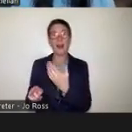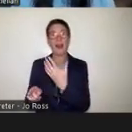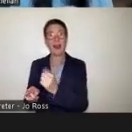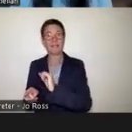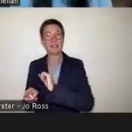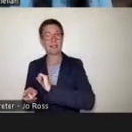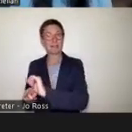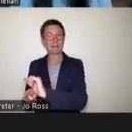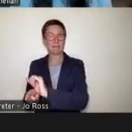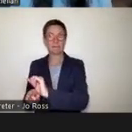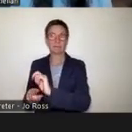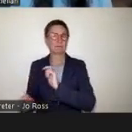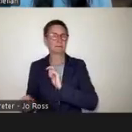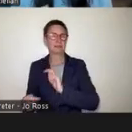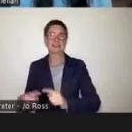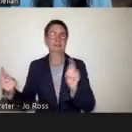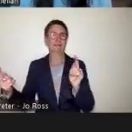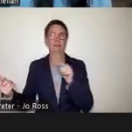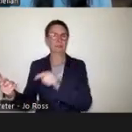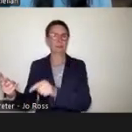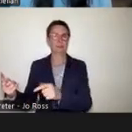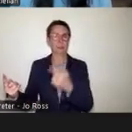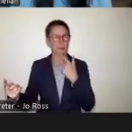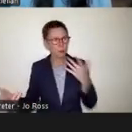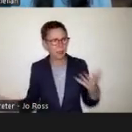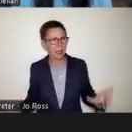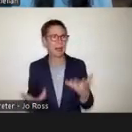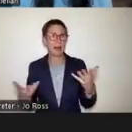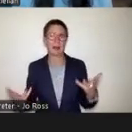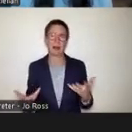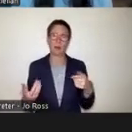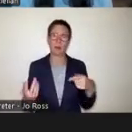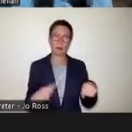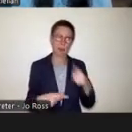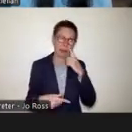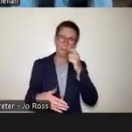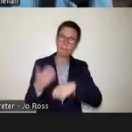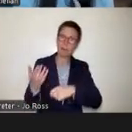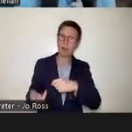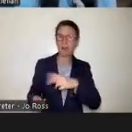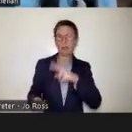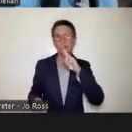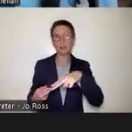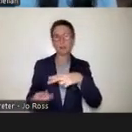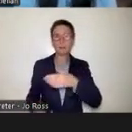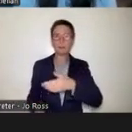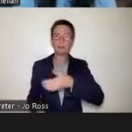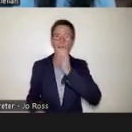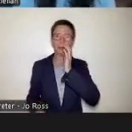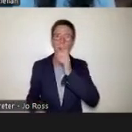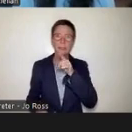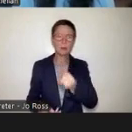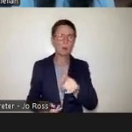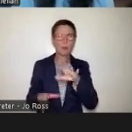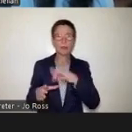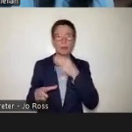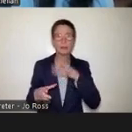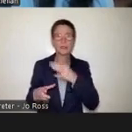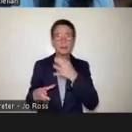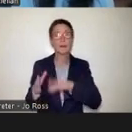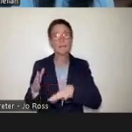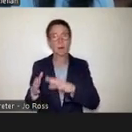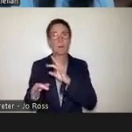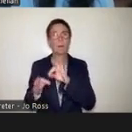They've swapped those to encourage or allow families to be able to buy a fruit shoot or a packet of crisps from the gift